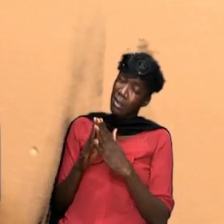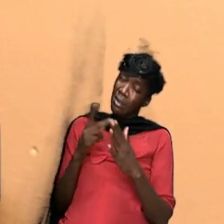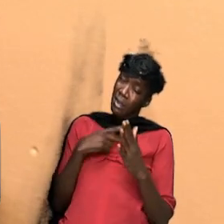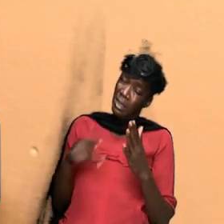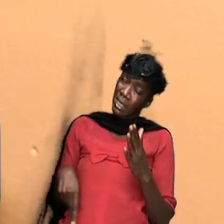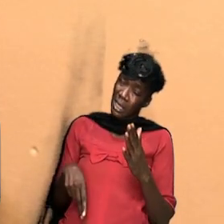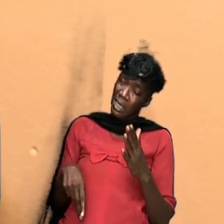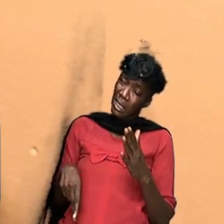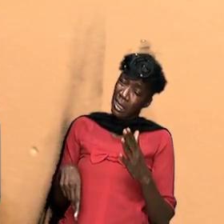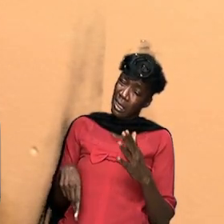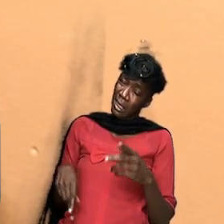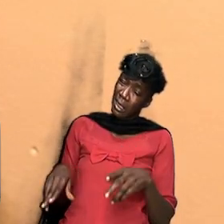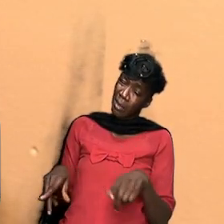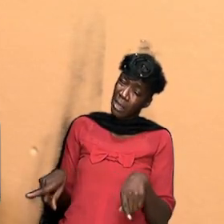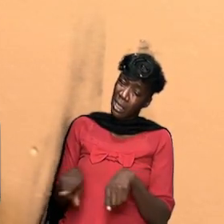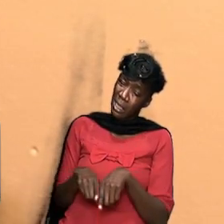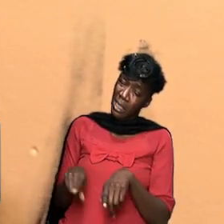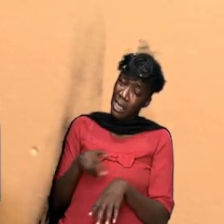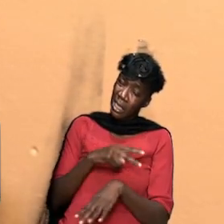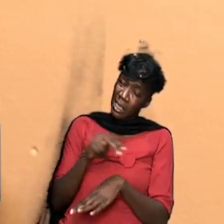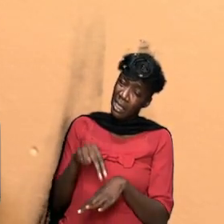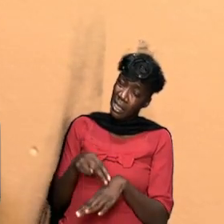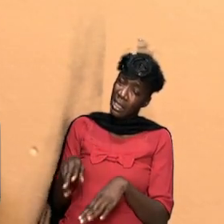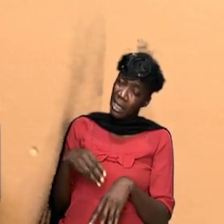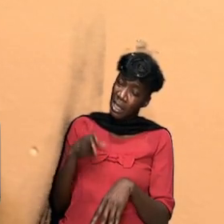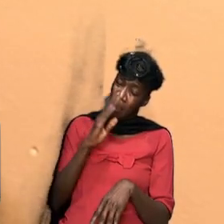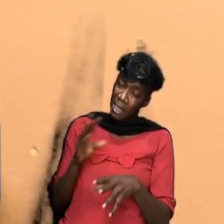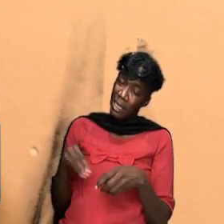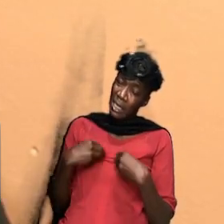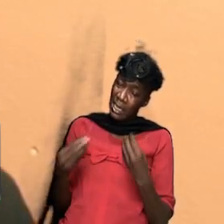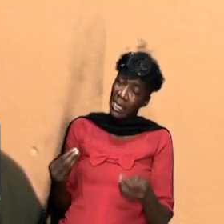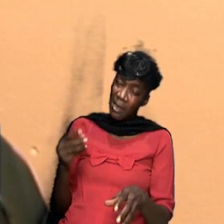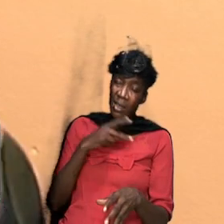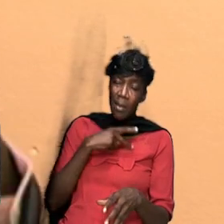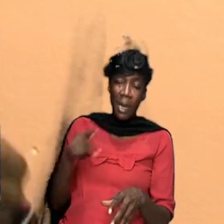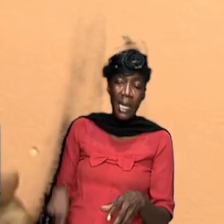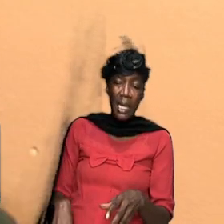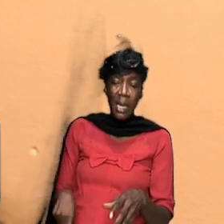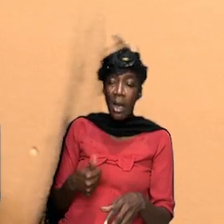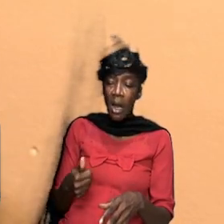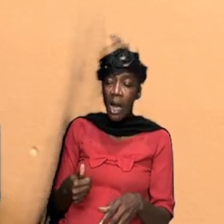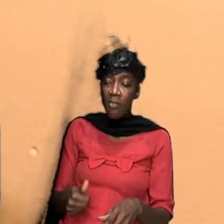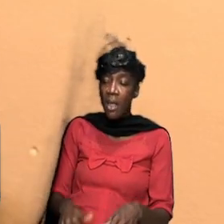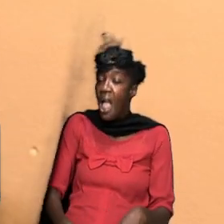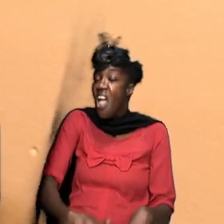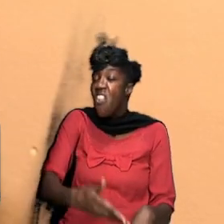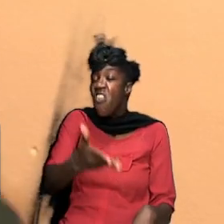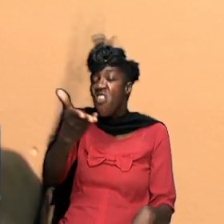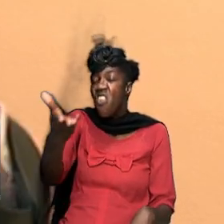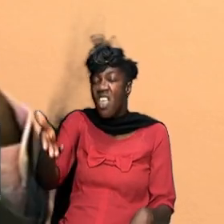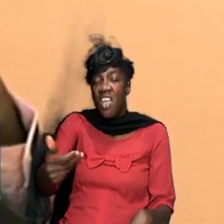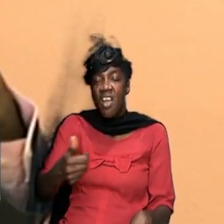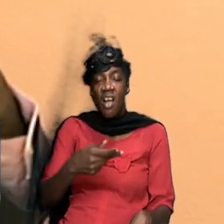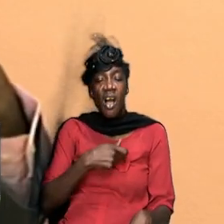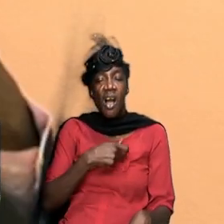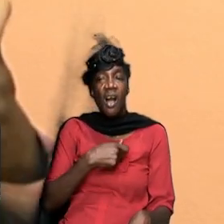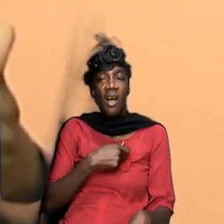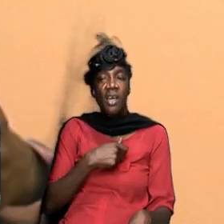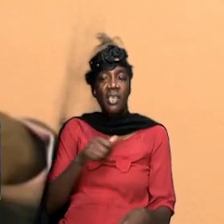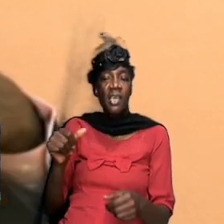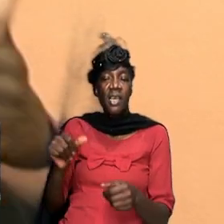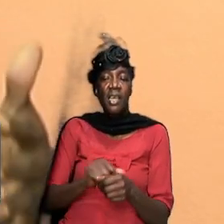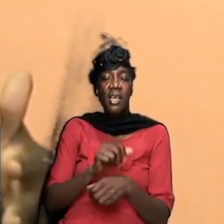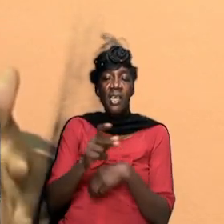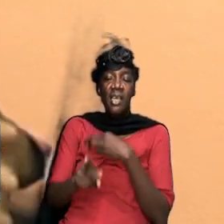be like the nations. And God gave them a king after their own heart. Every type